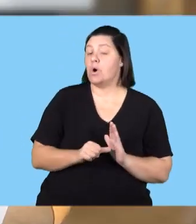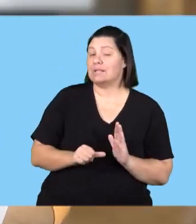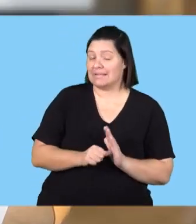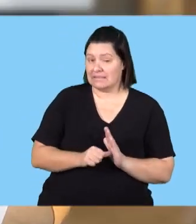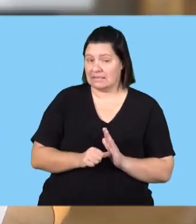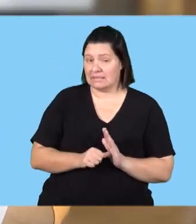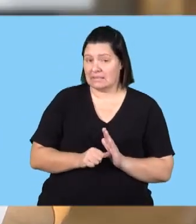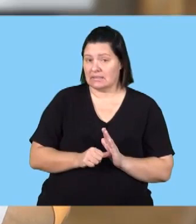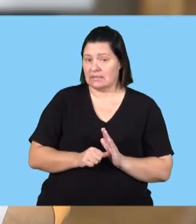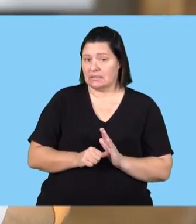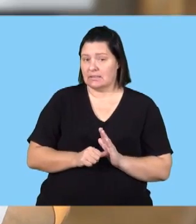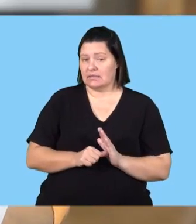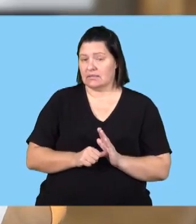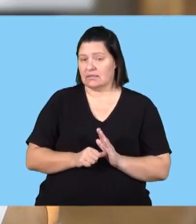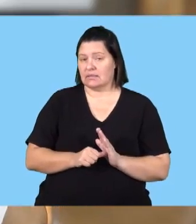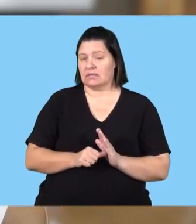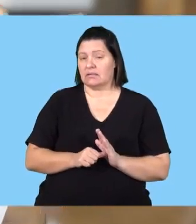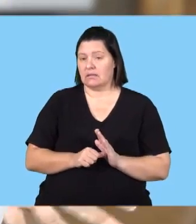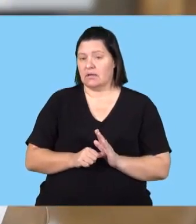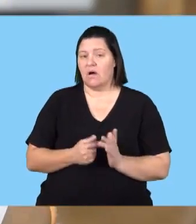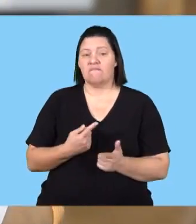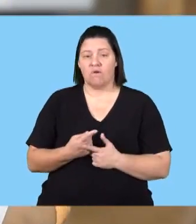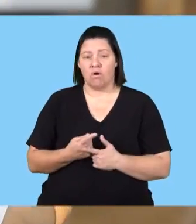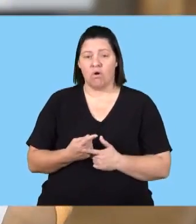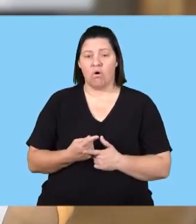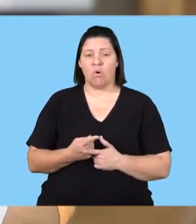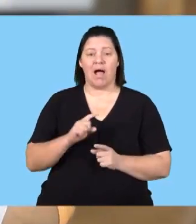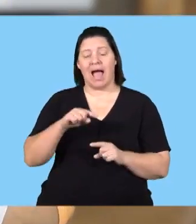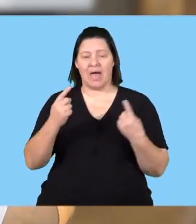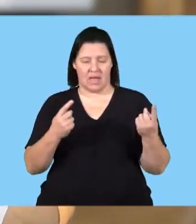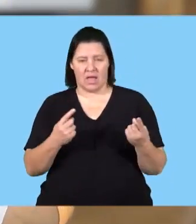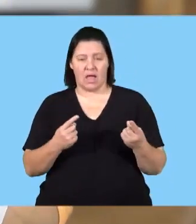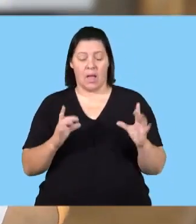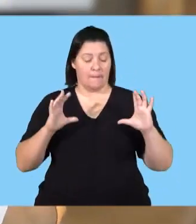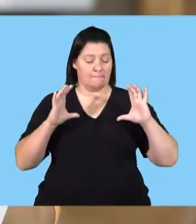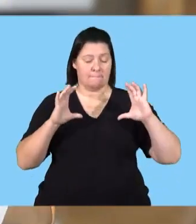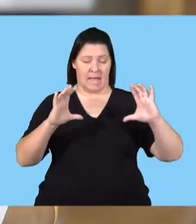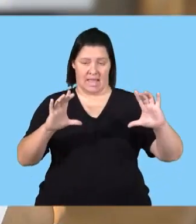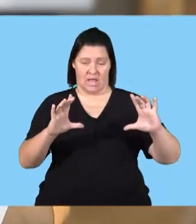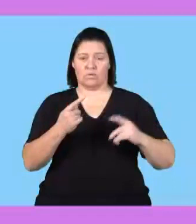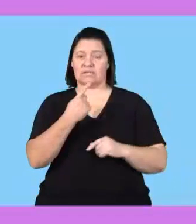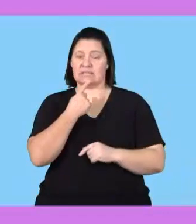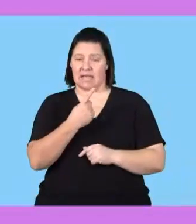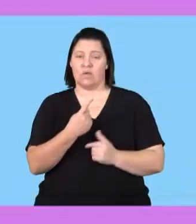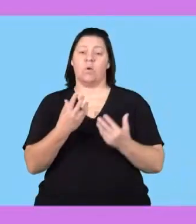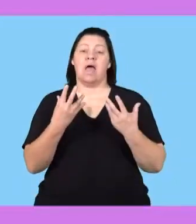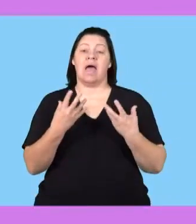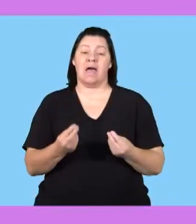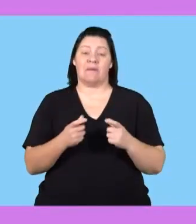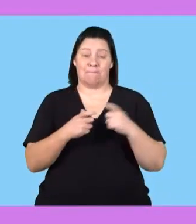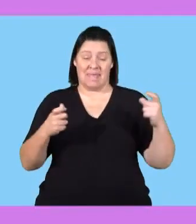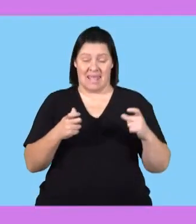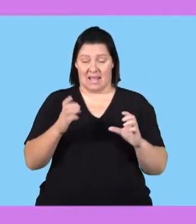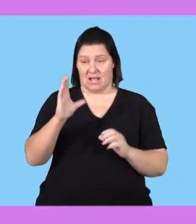is key is that as I explained in terms of other charts, with the pie chart we say, if